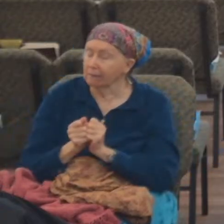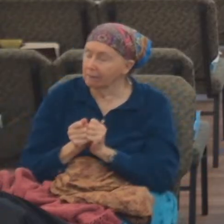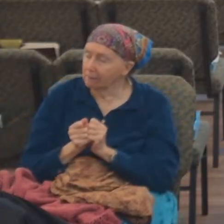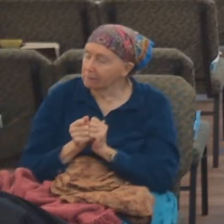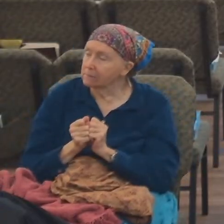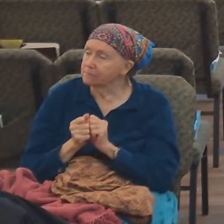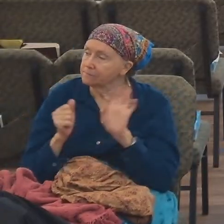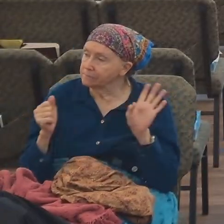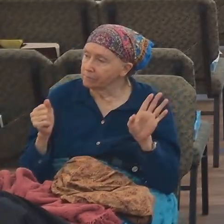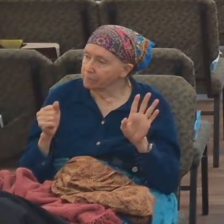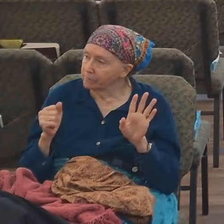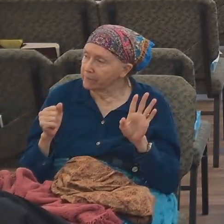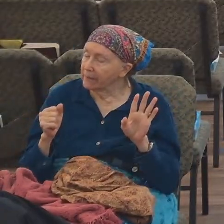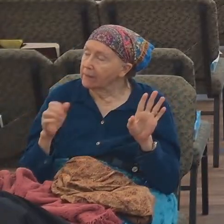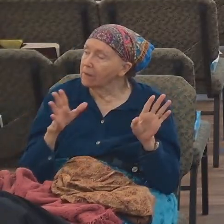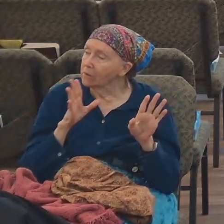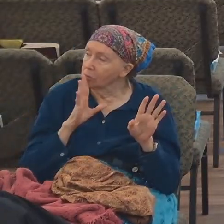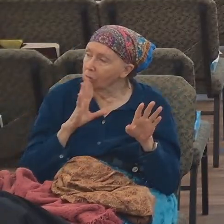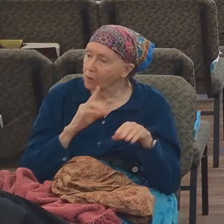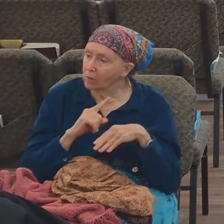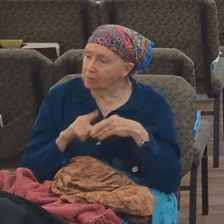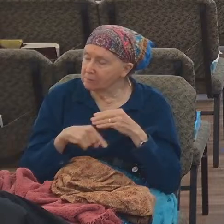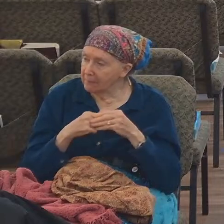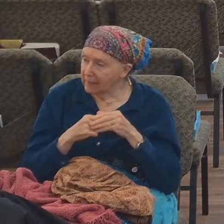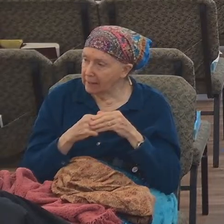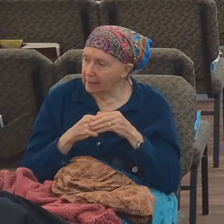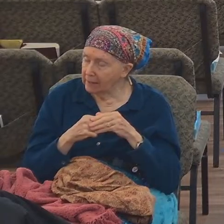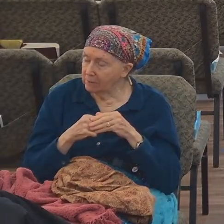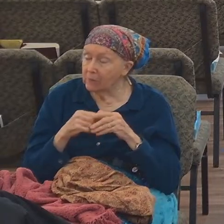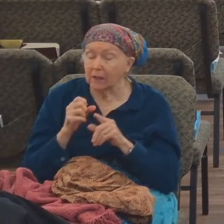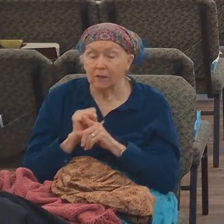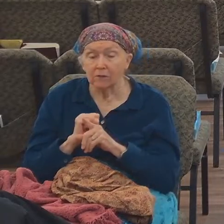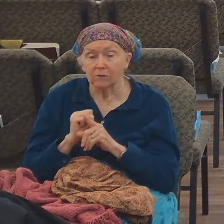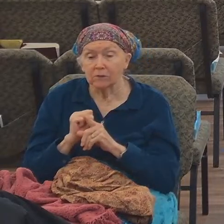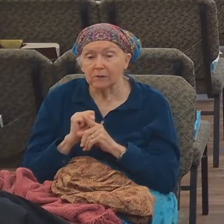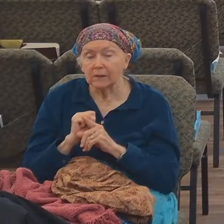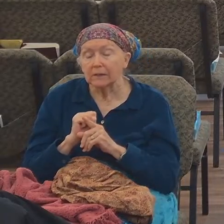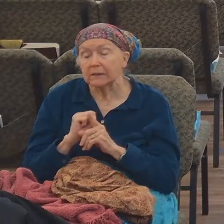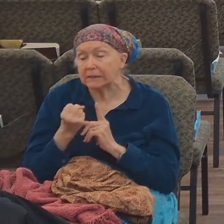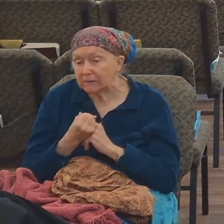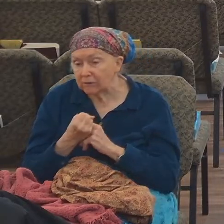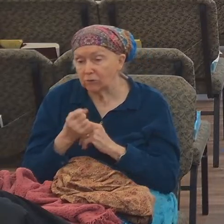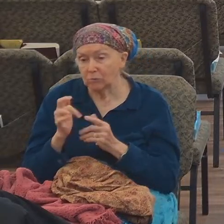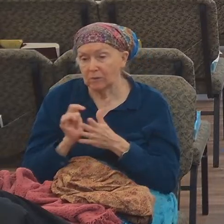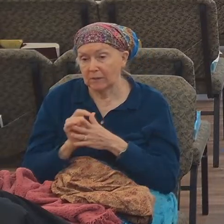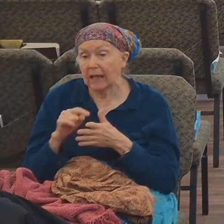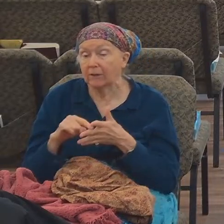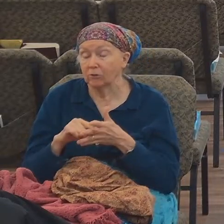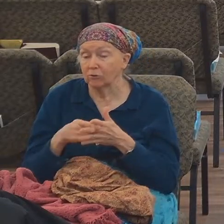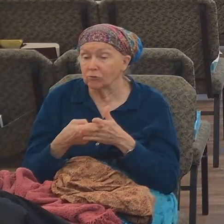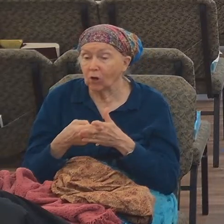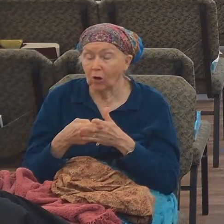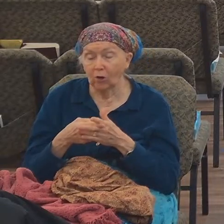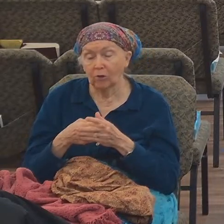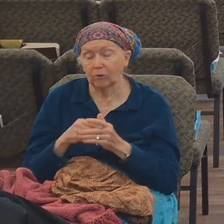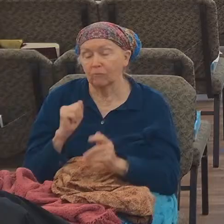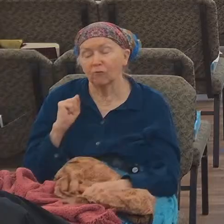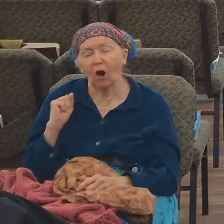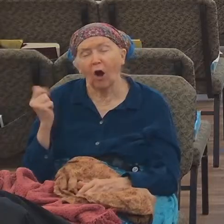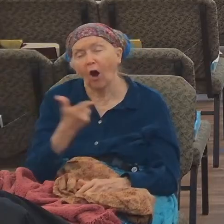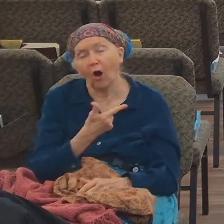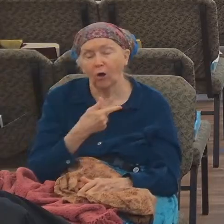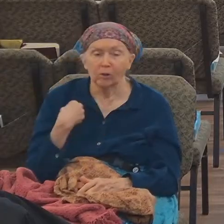to the situation that kind of started all of this to some degree, right? What are we talking about here?